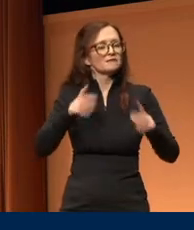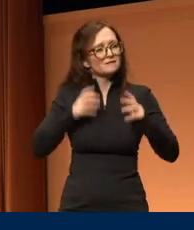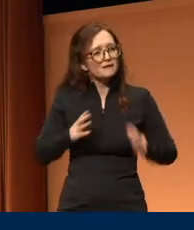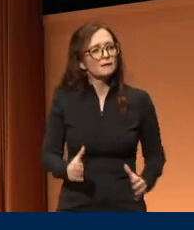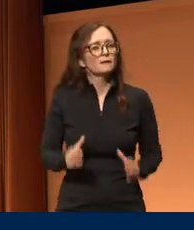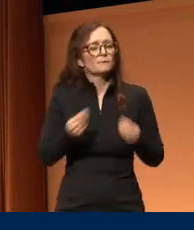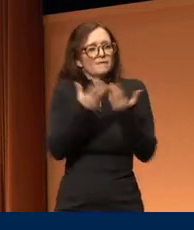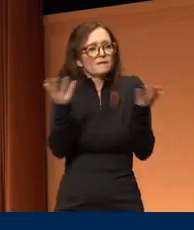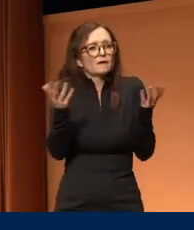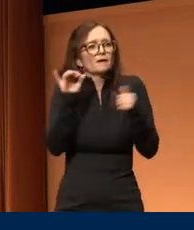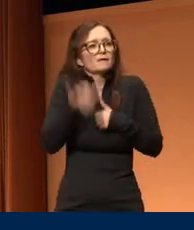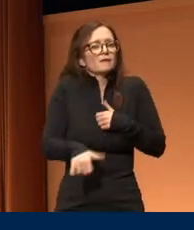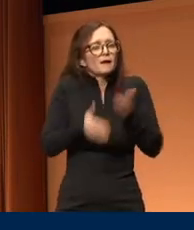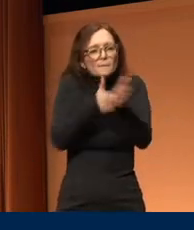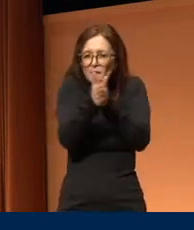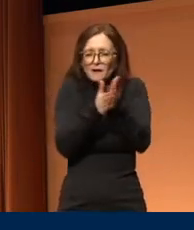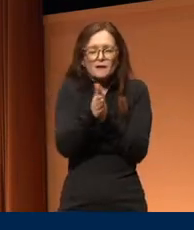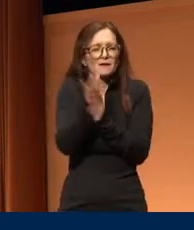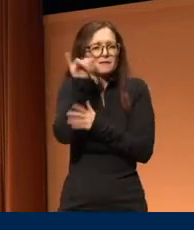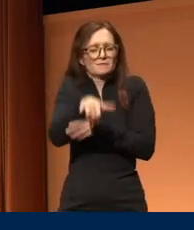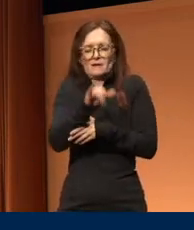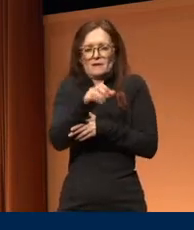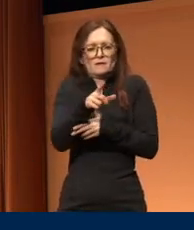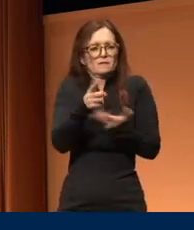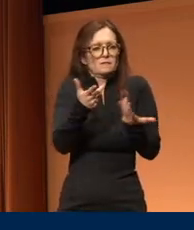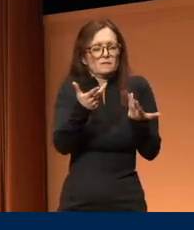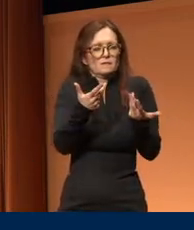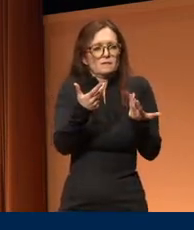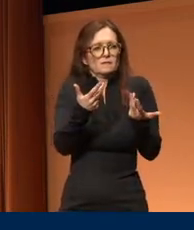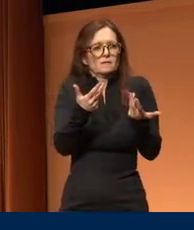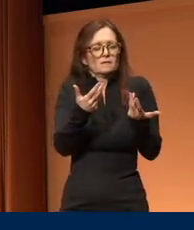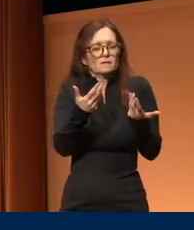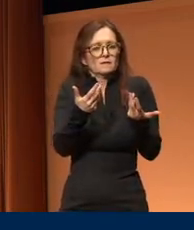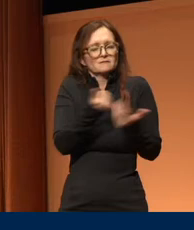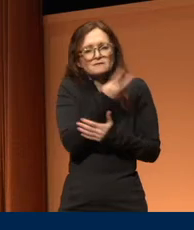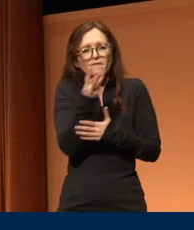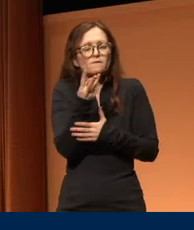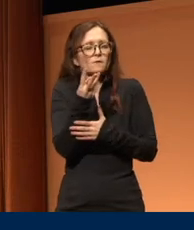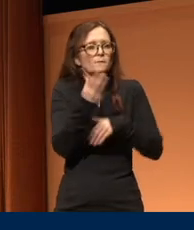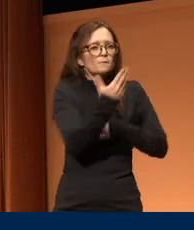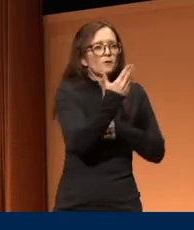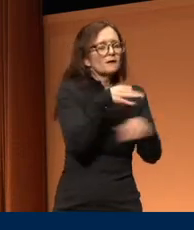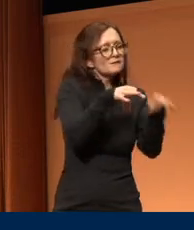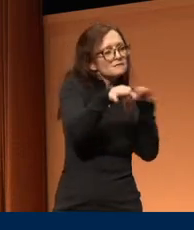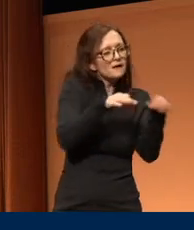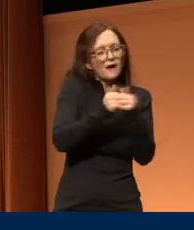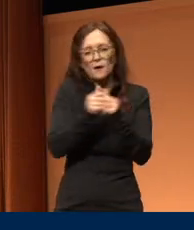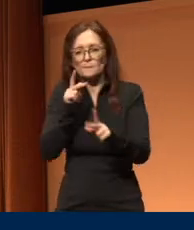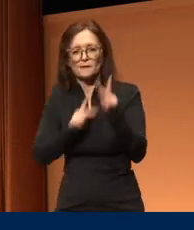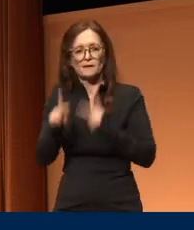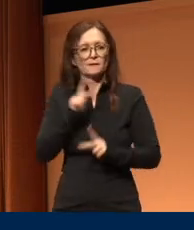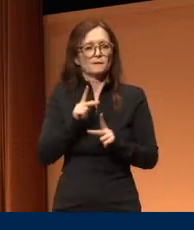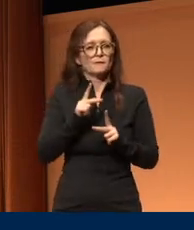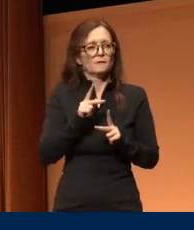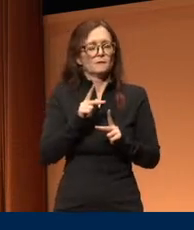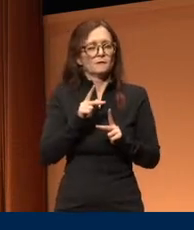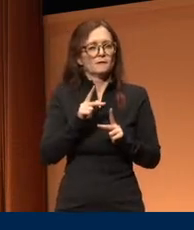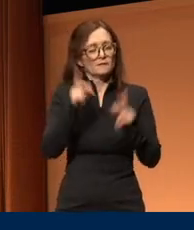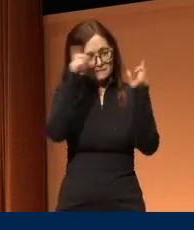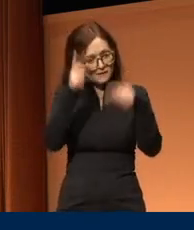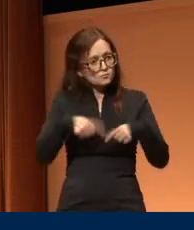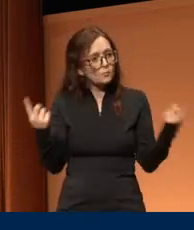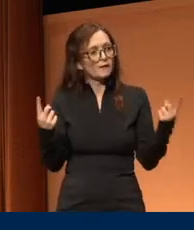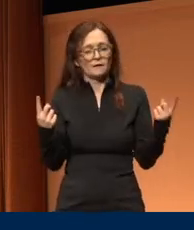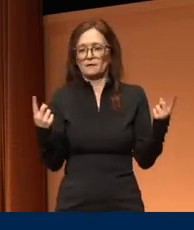the conflict and tensions that inevitably flared up over several months. It explains how people who disagree on some